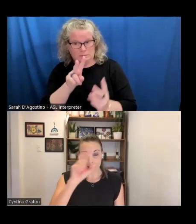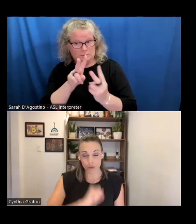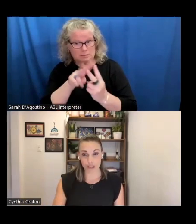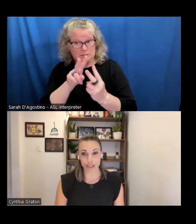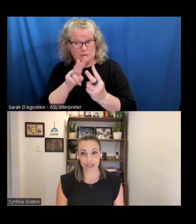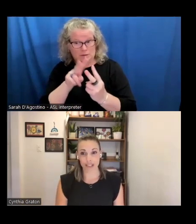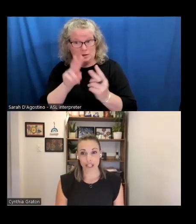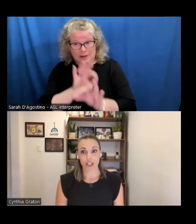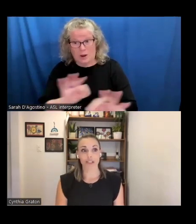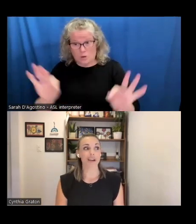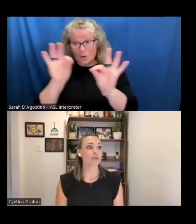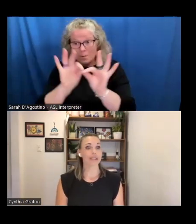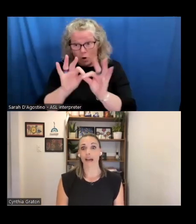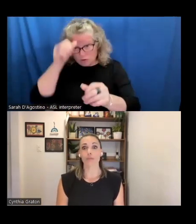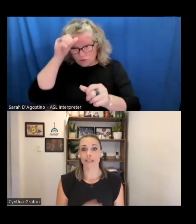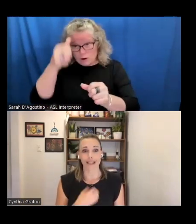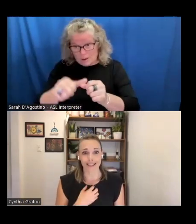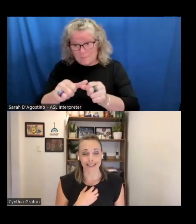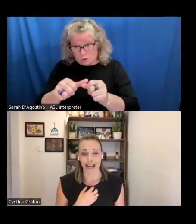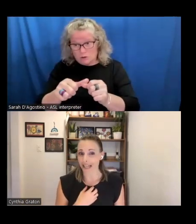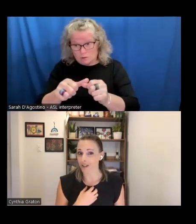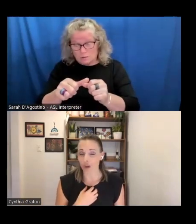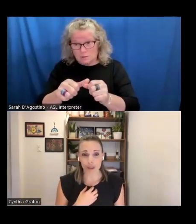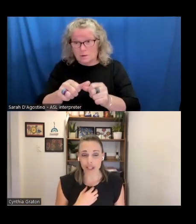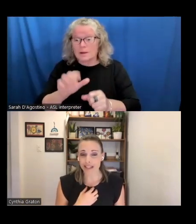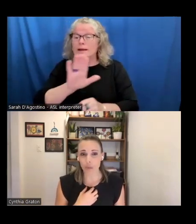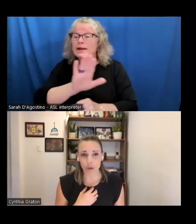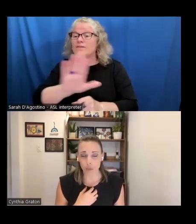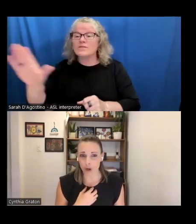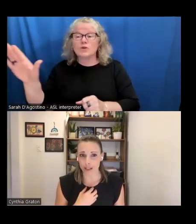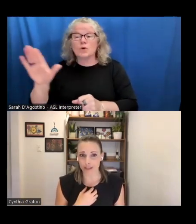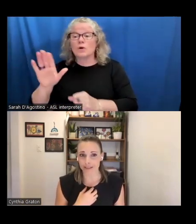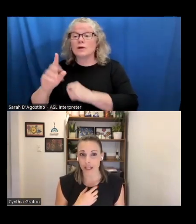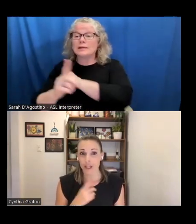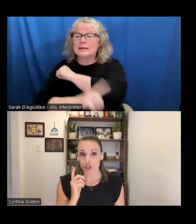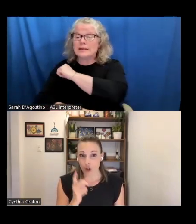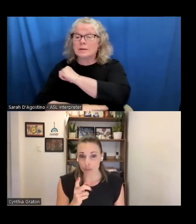two mantras, don't count me in. I don't think they will